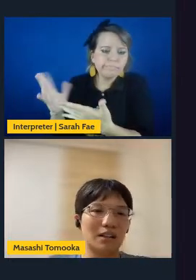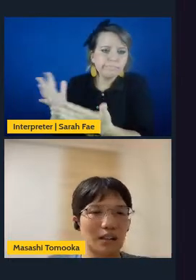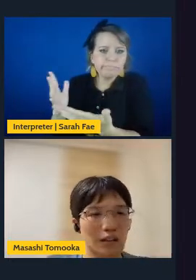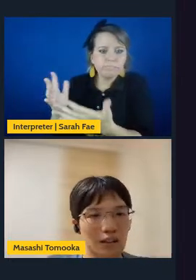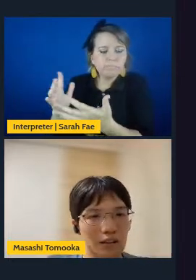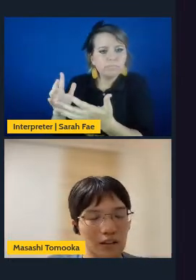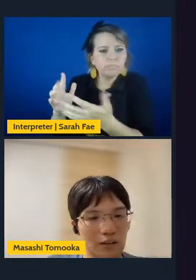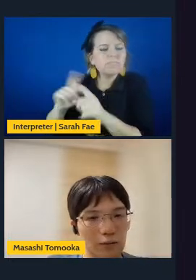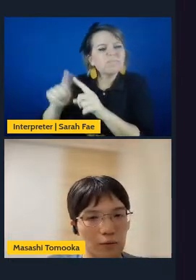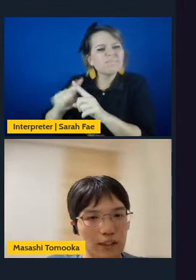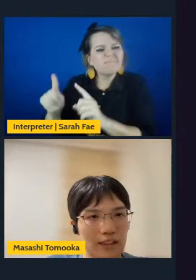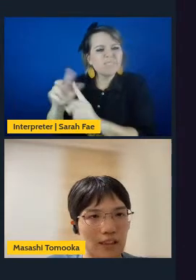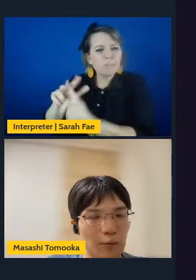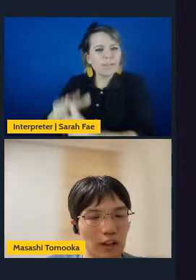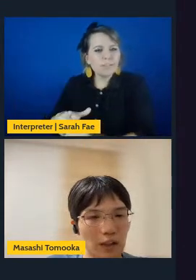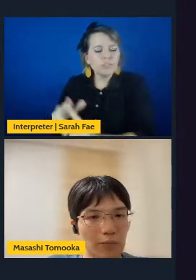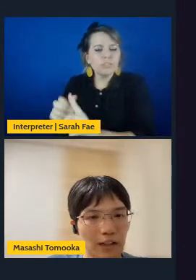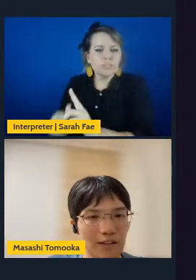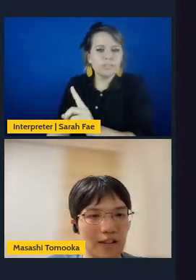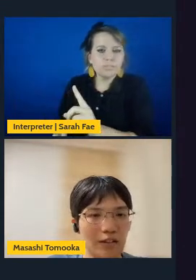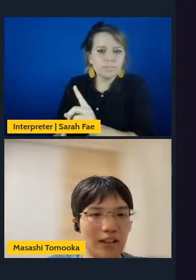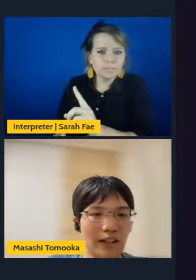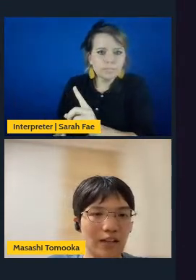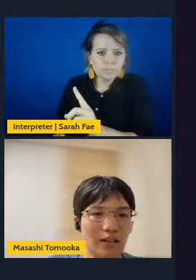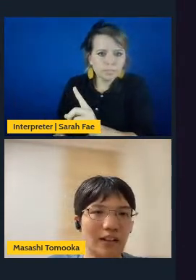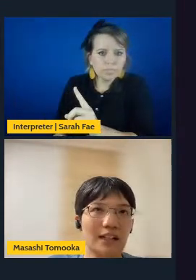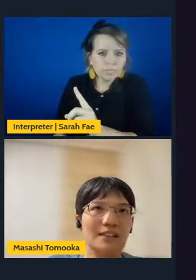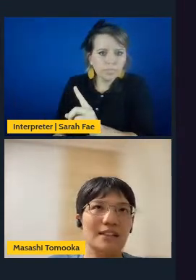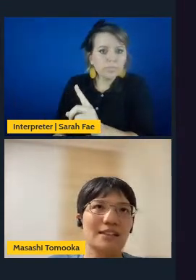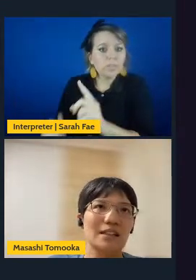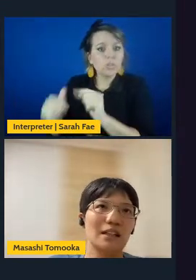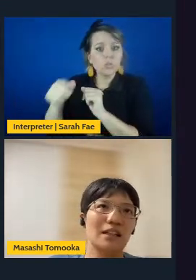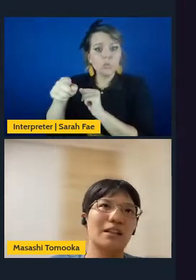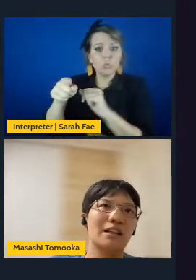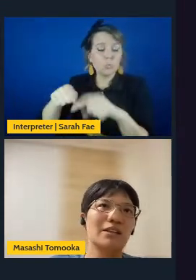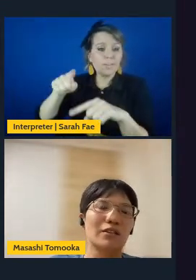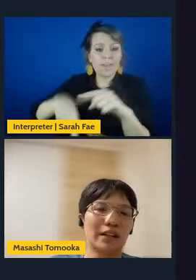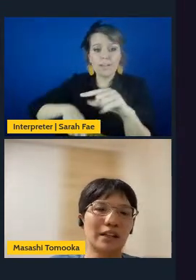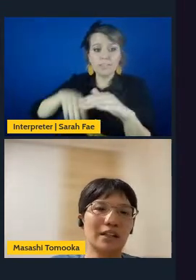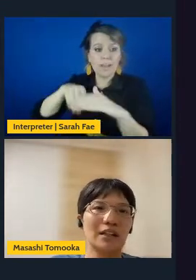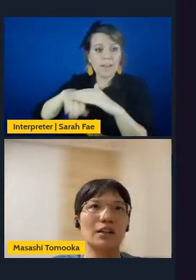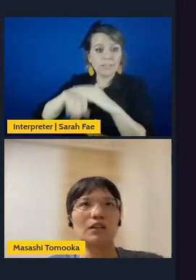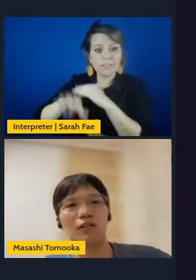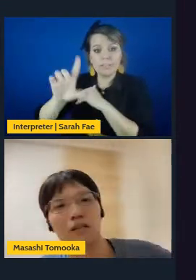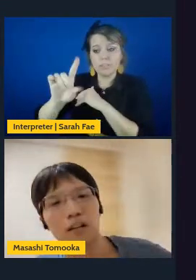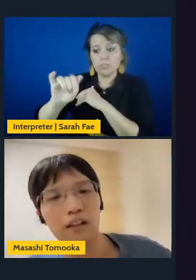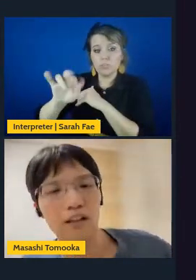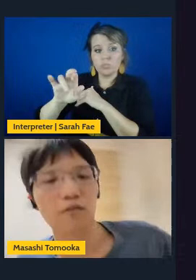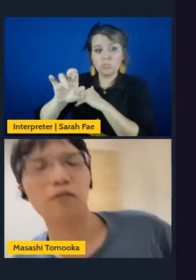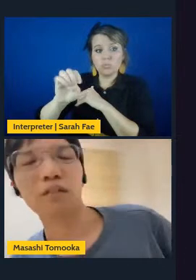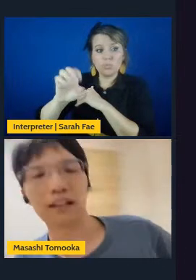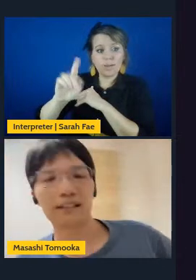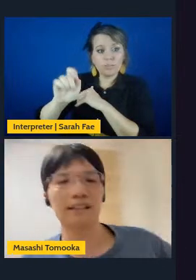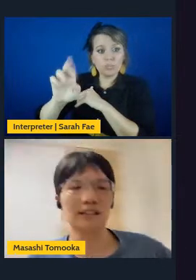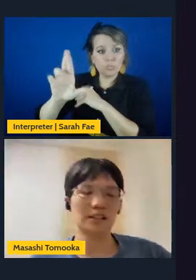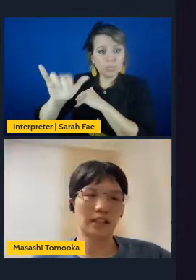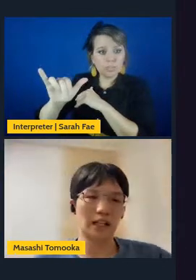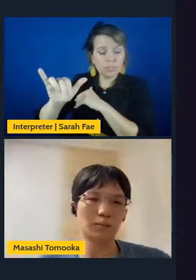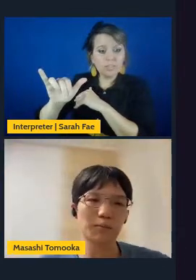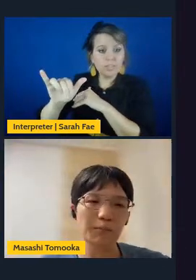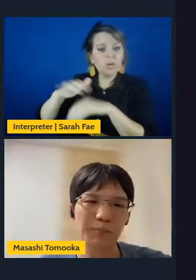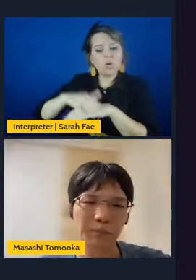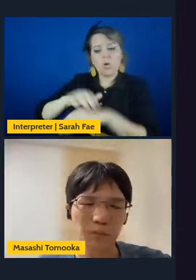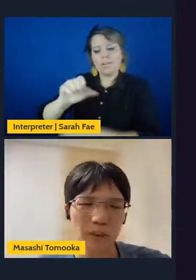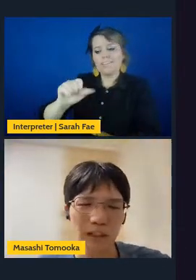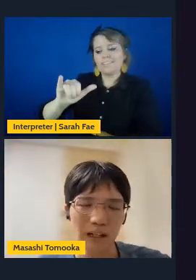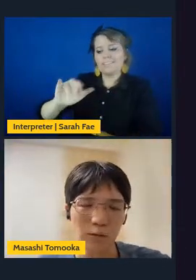And with deploy time values, you cannot access directly on the synthesis